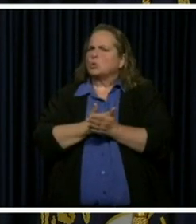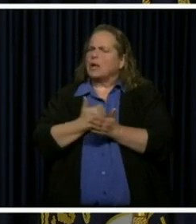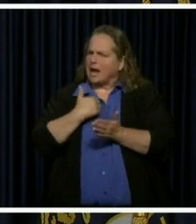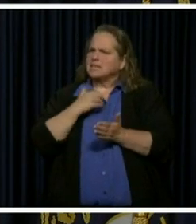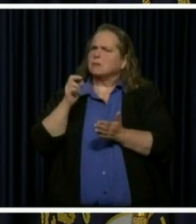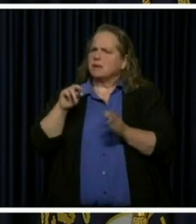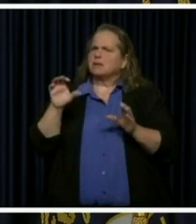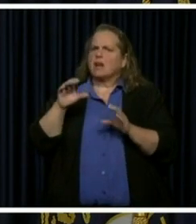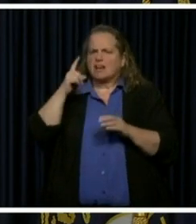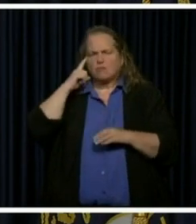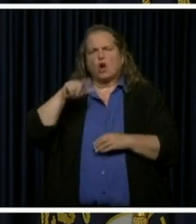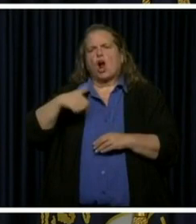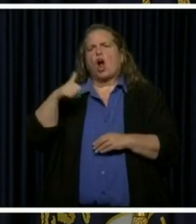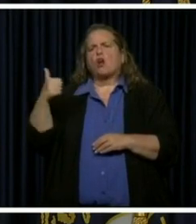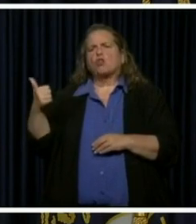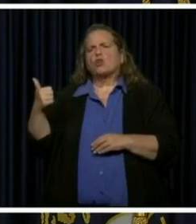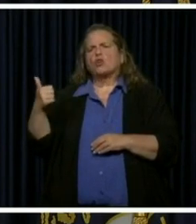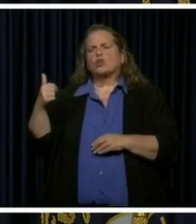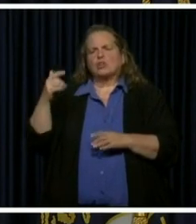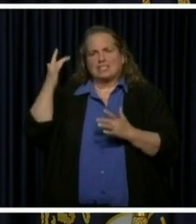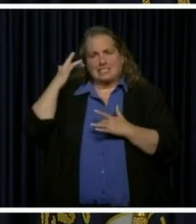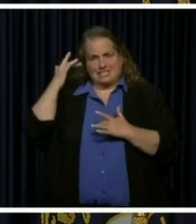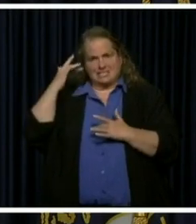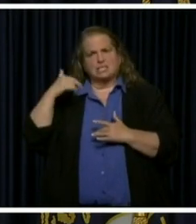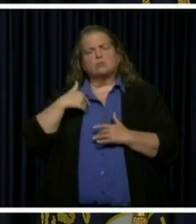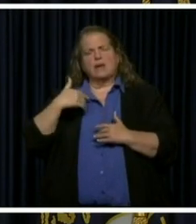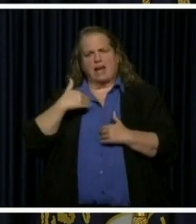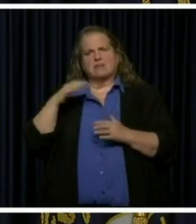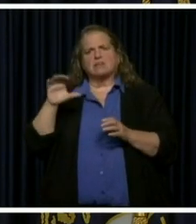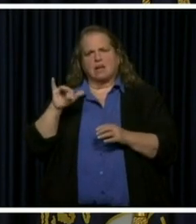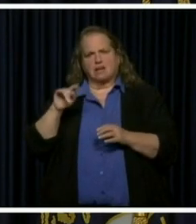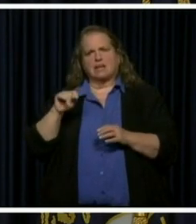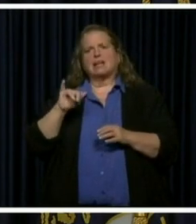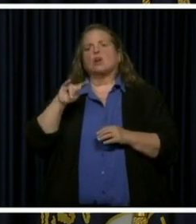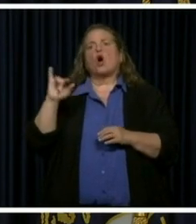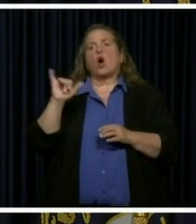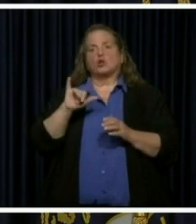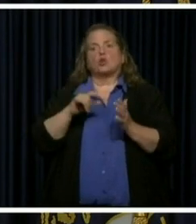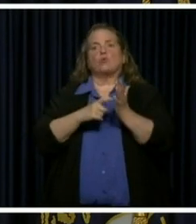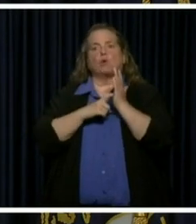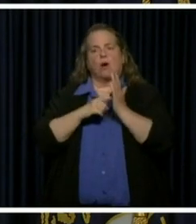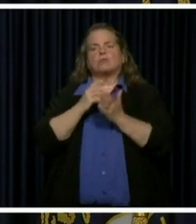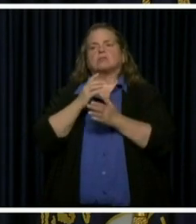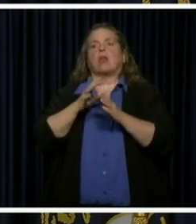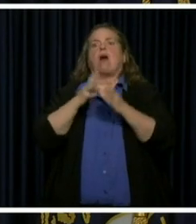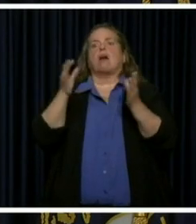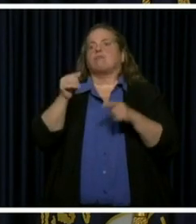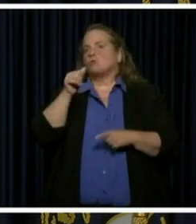some other communicable diseases that also require significant